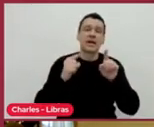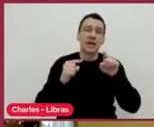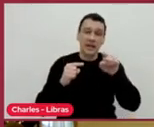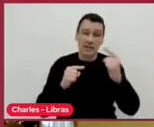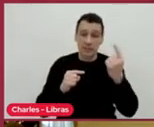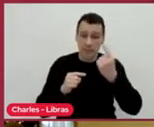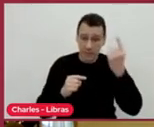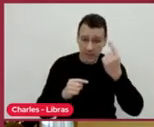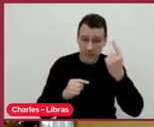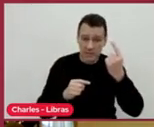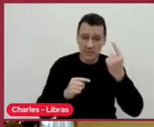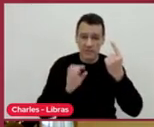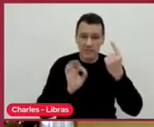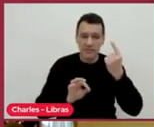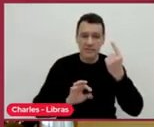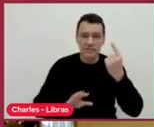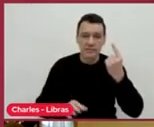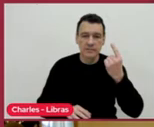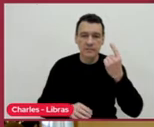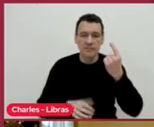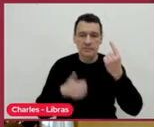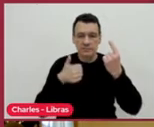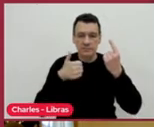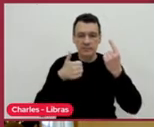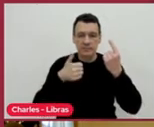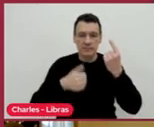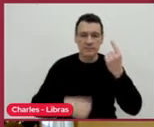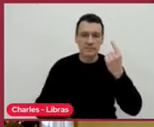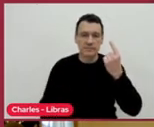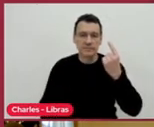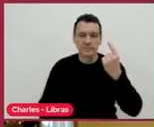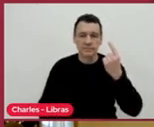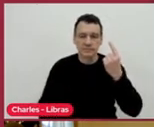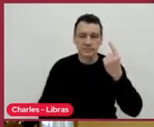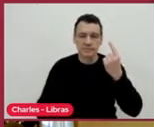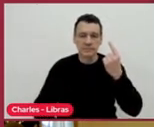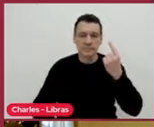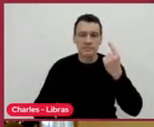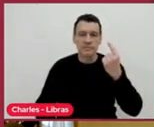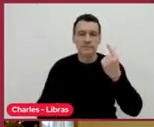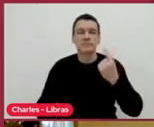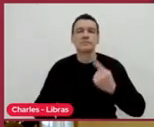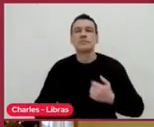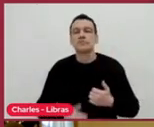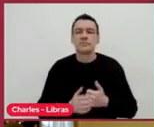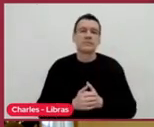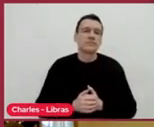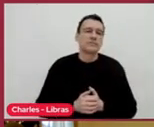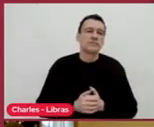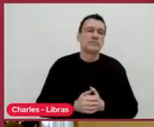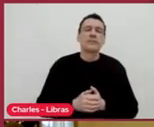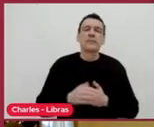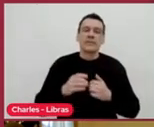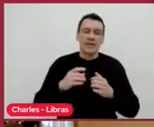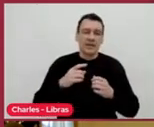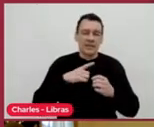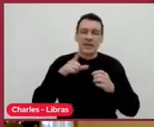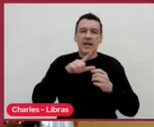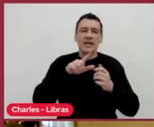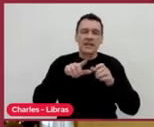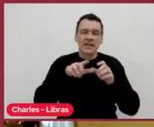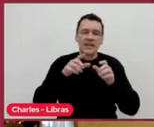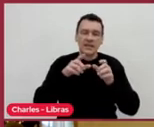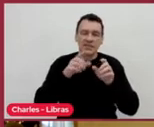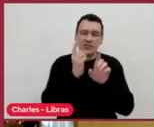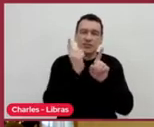key, that's accounts. And the accounts, it's an array containing account IDs.